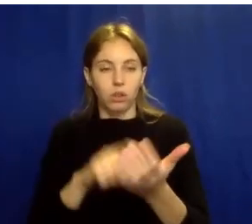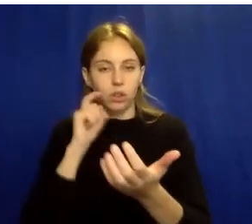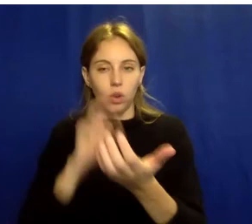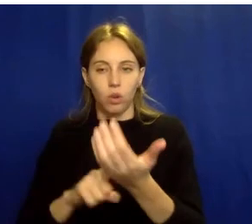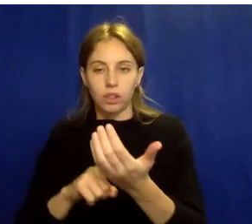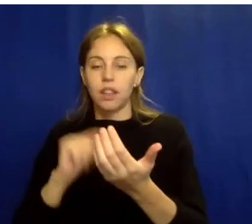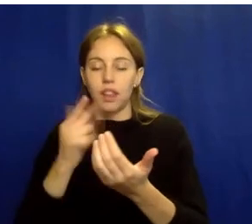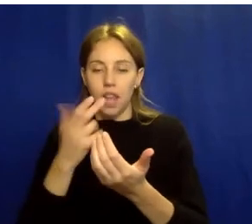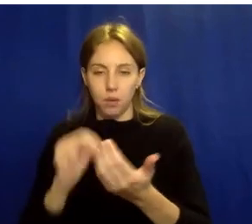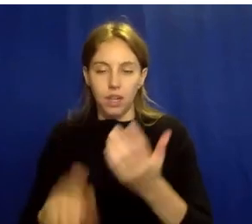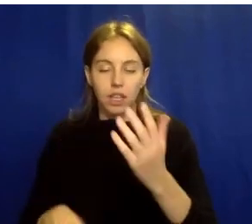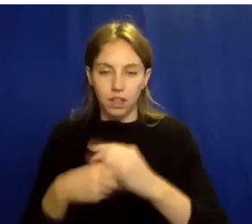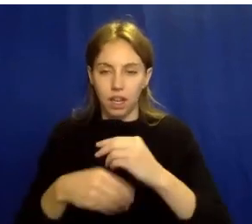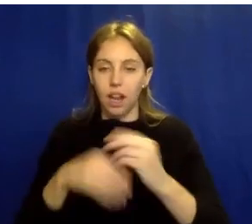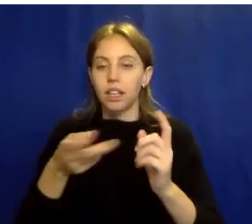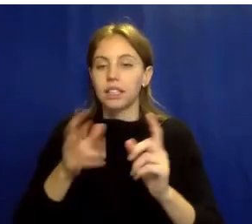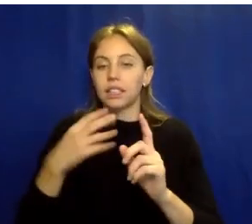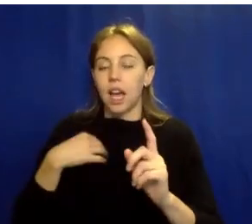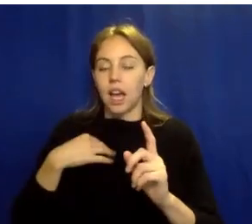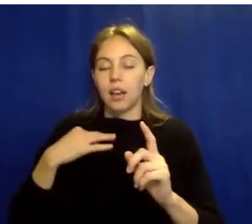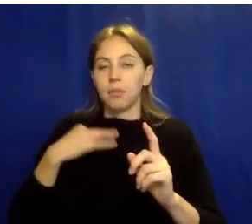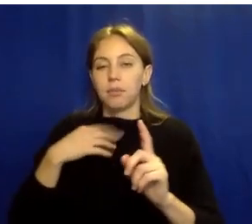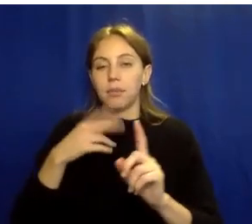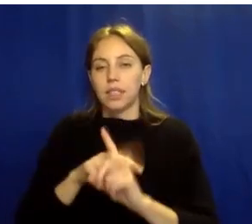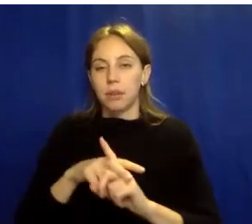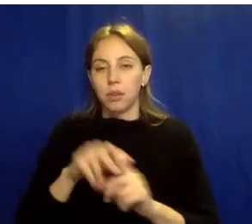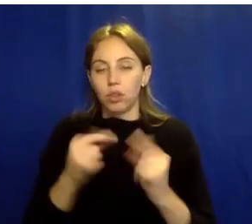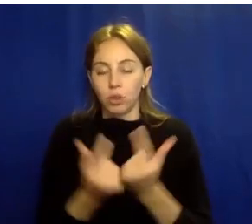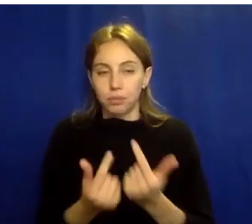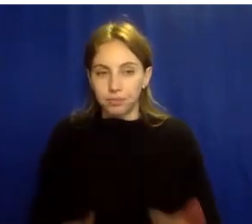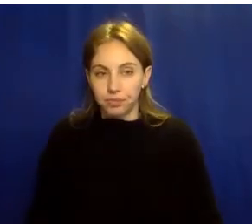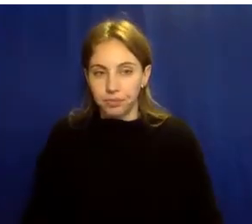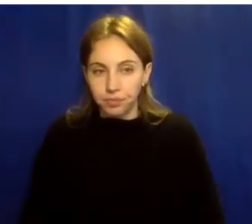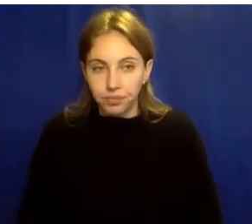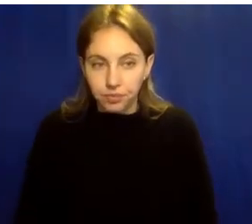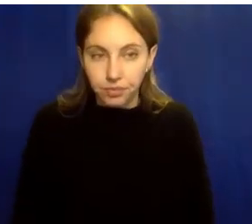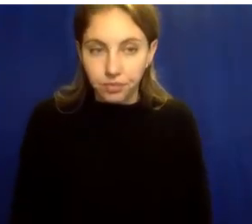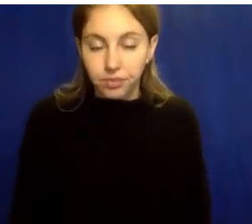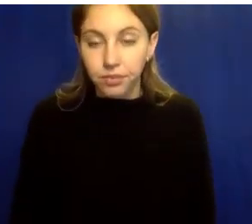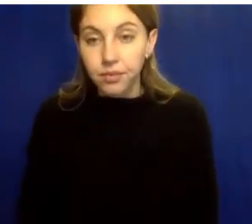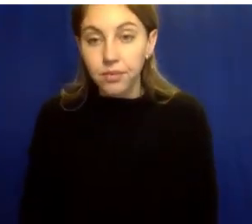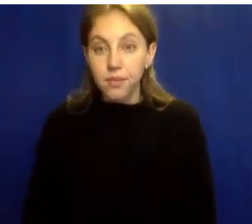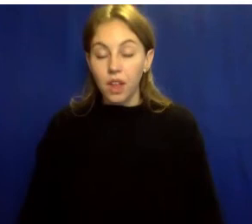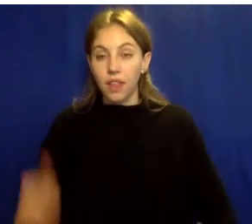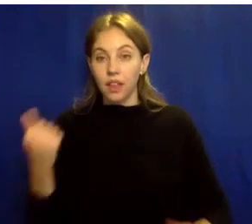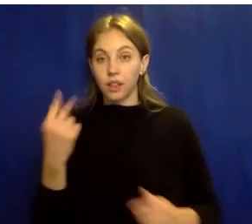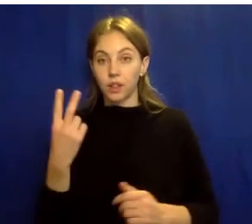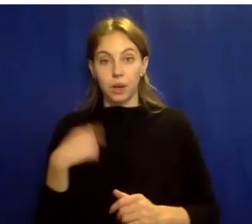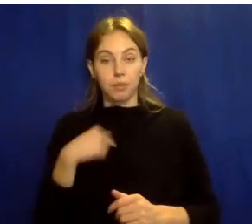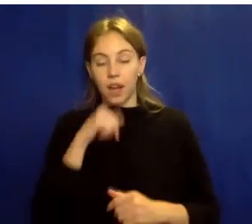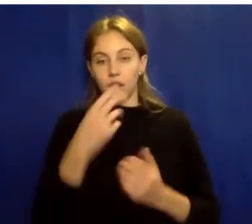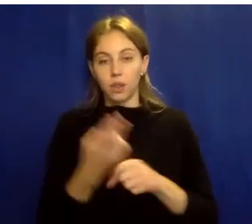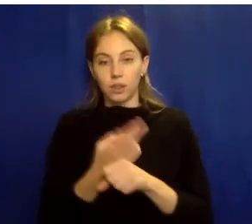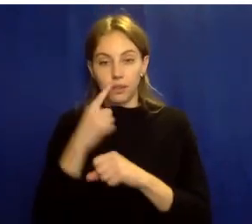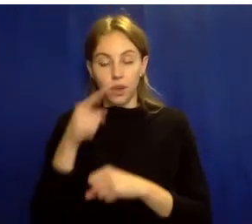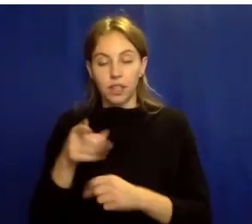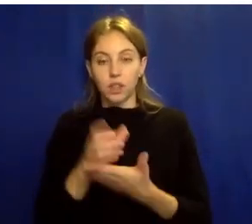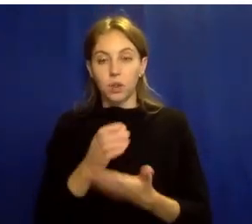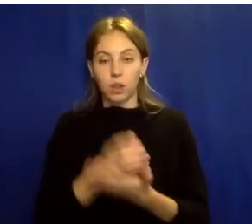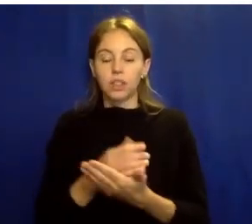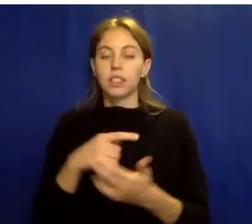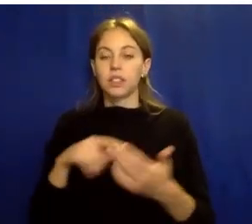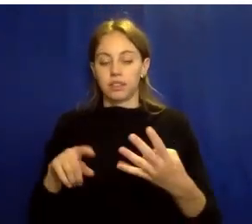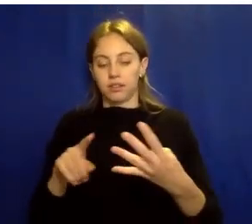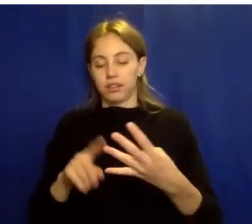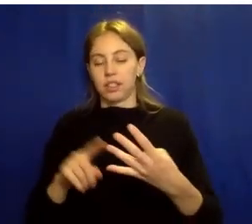assignment group filter. The other 2 filters that I'm not using in this course, one is sections. So